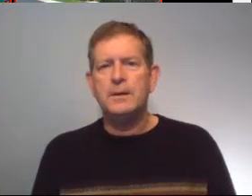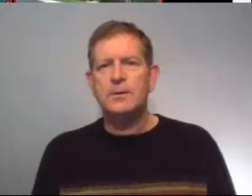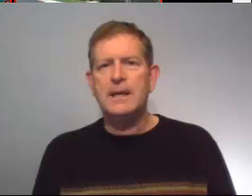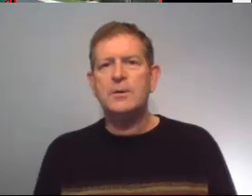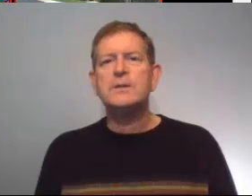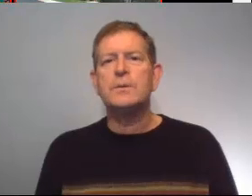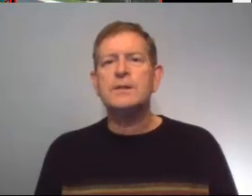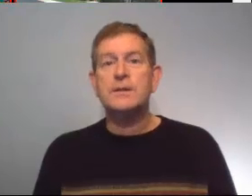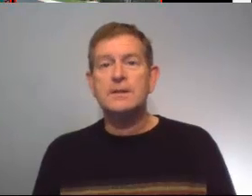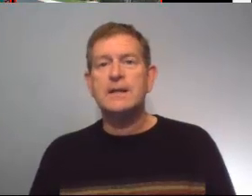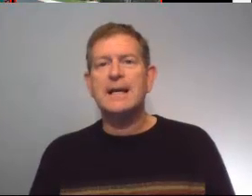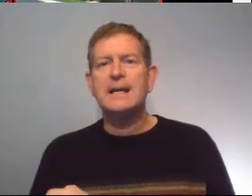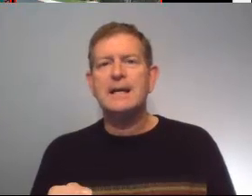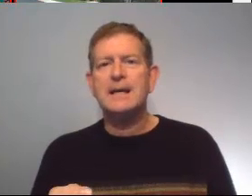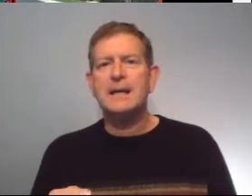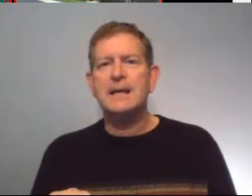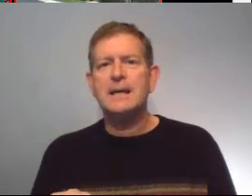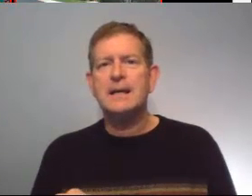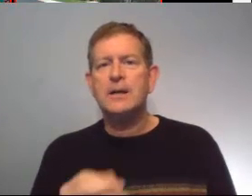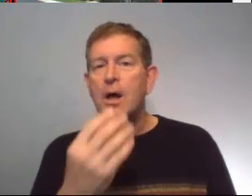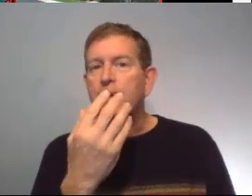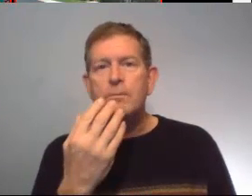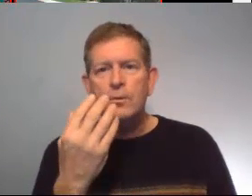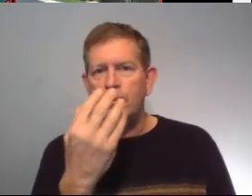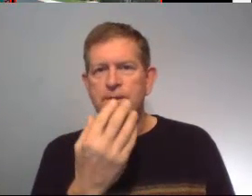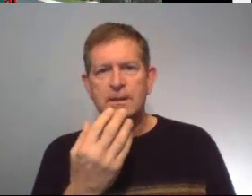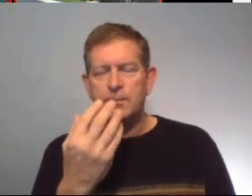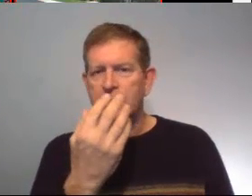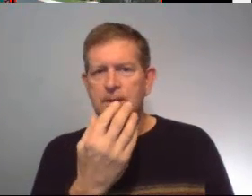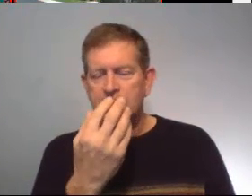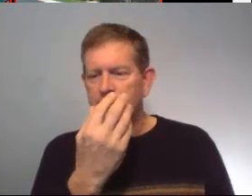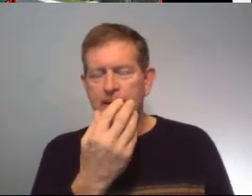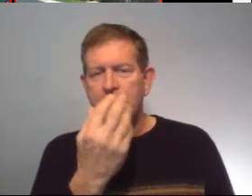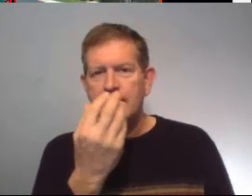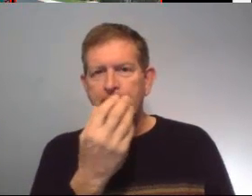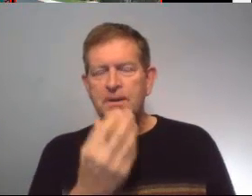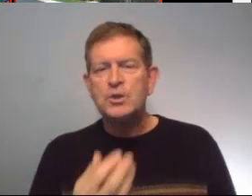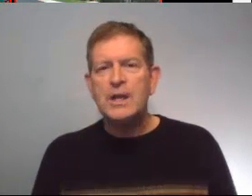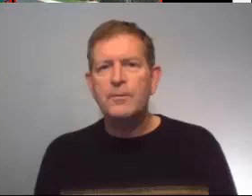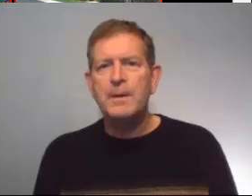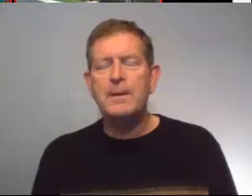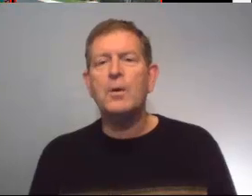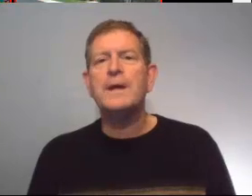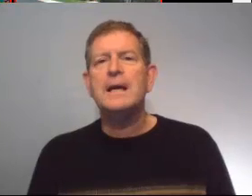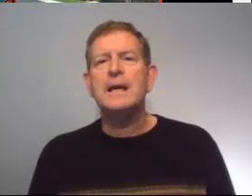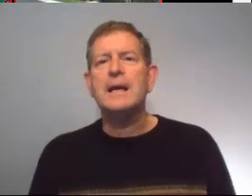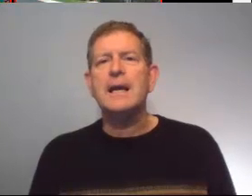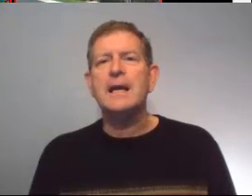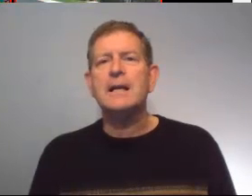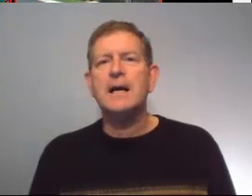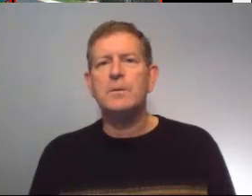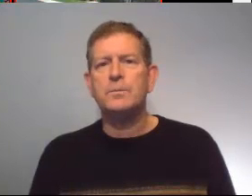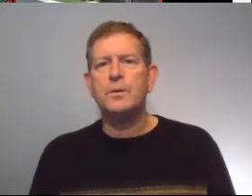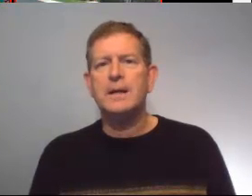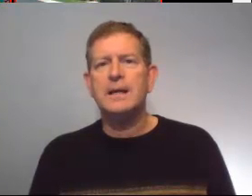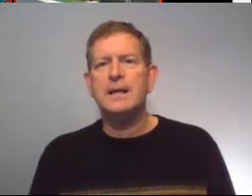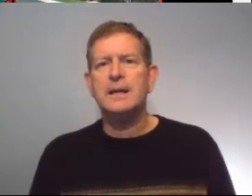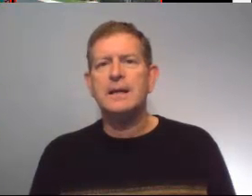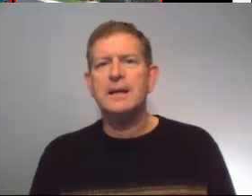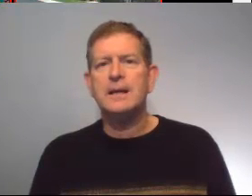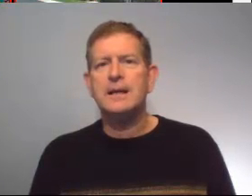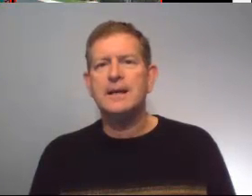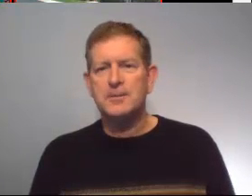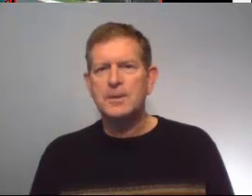campo. Okay, notice once I start saying nothing moves in the shape of my mouth. El campo.